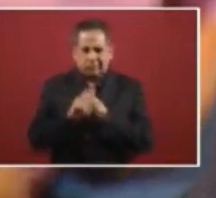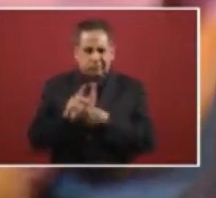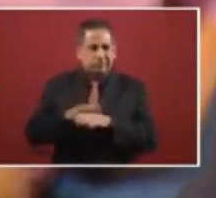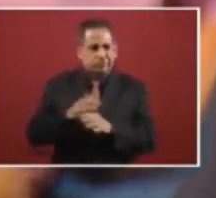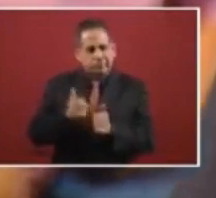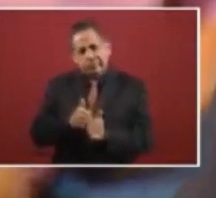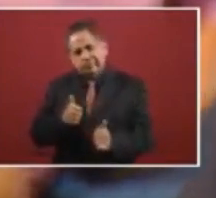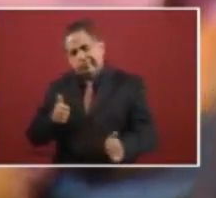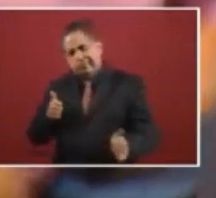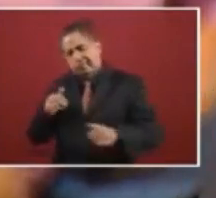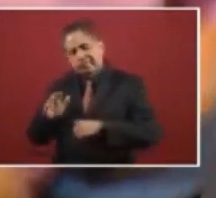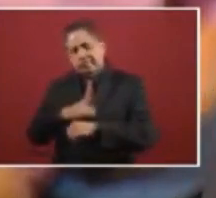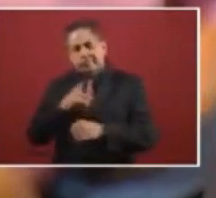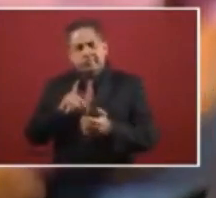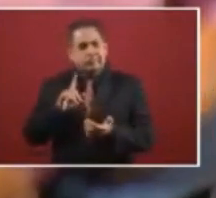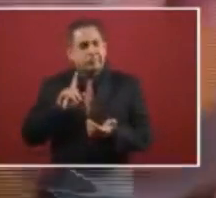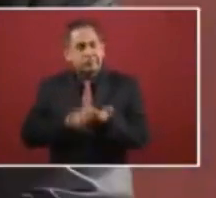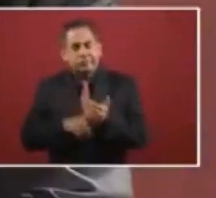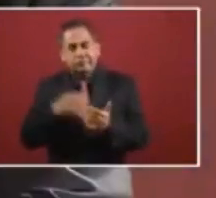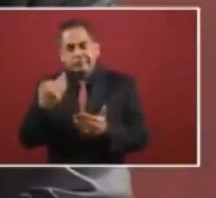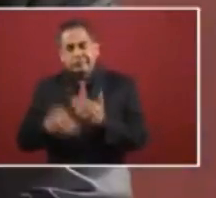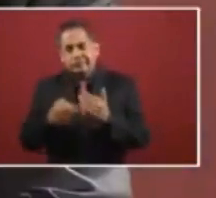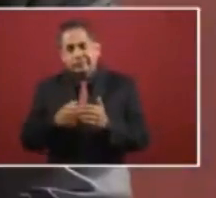what was the principal problem